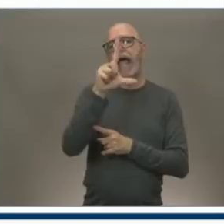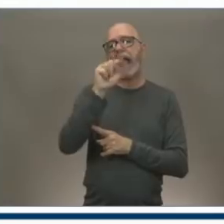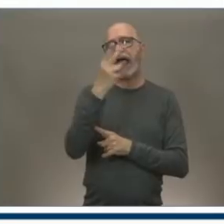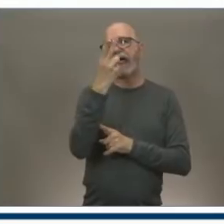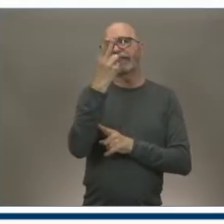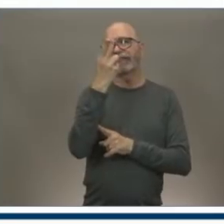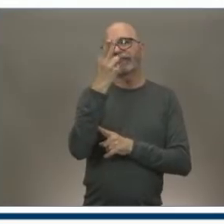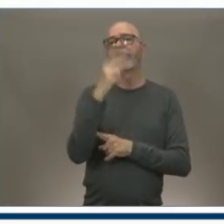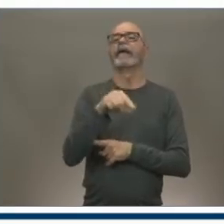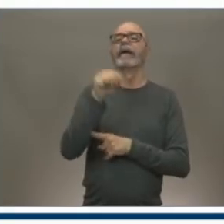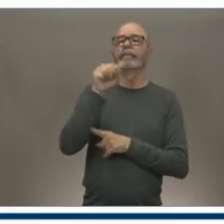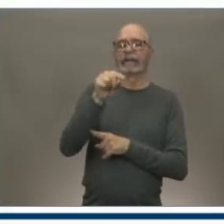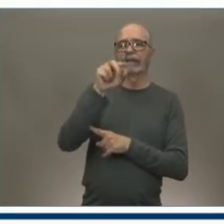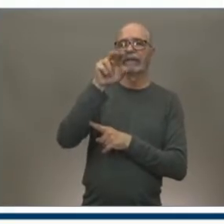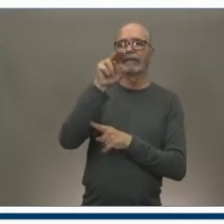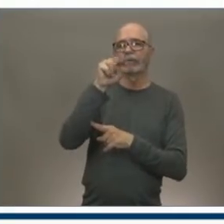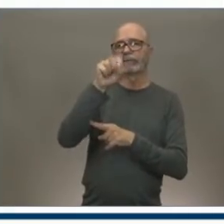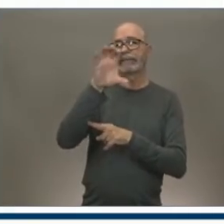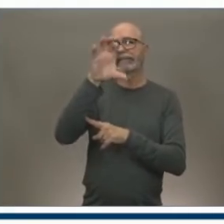www.nshealth.ca/coronavirus testing.